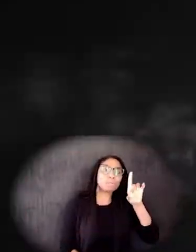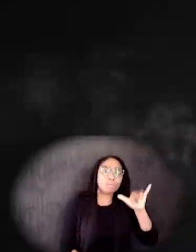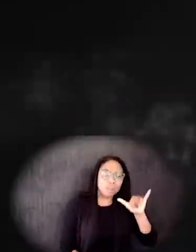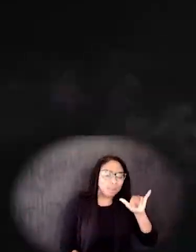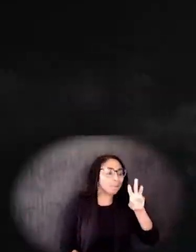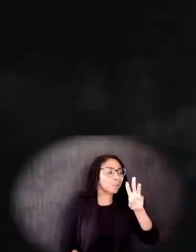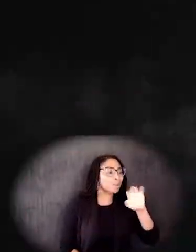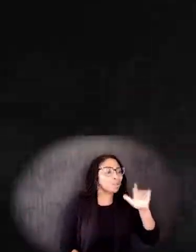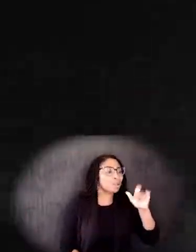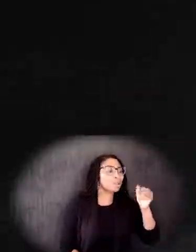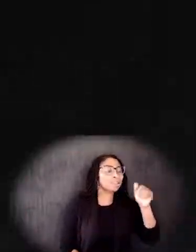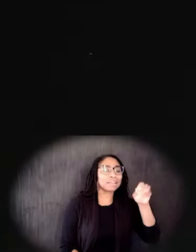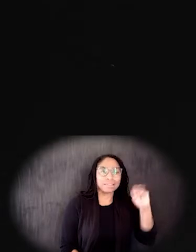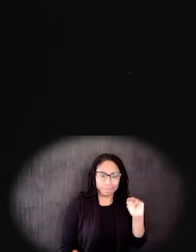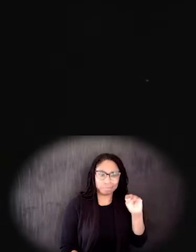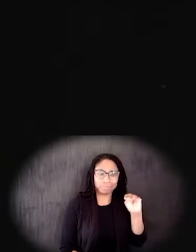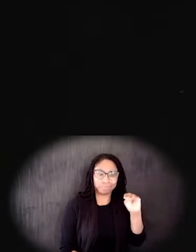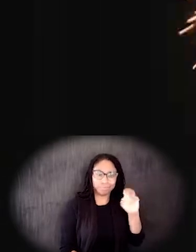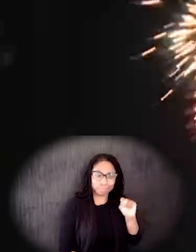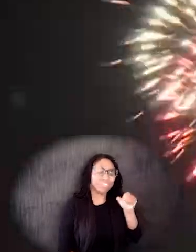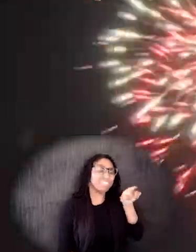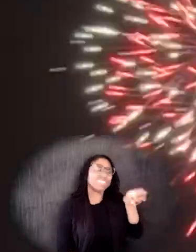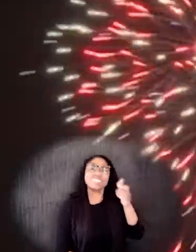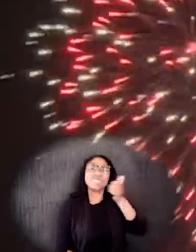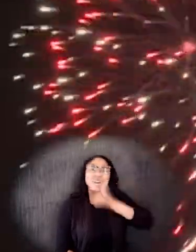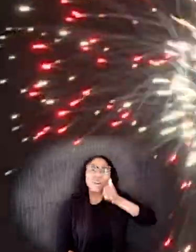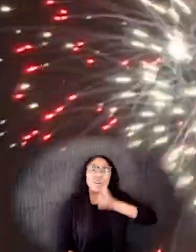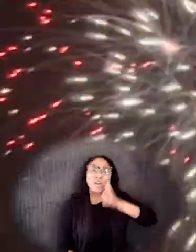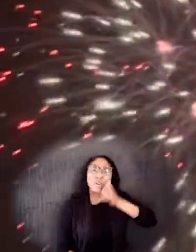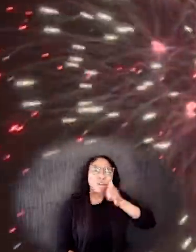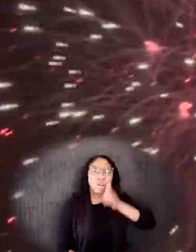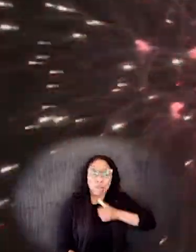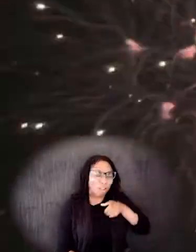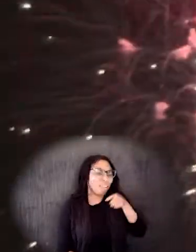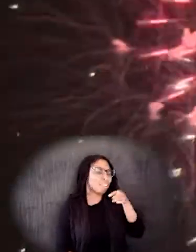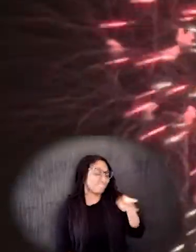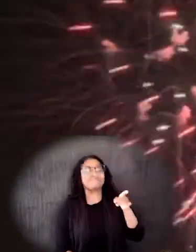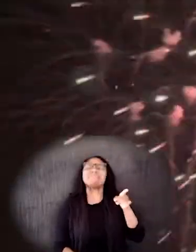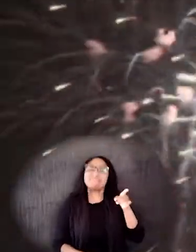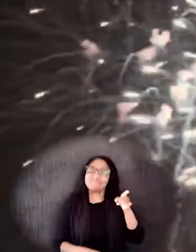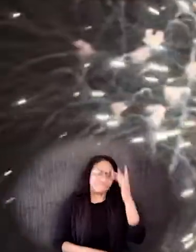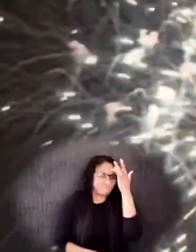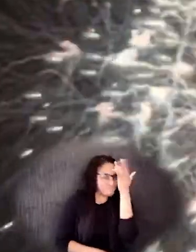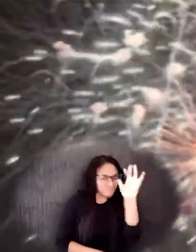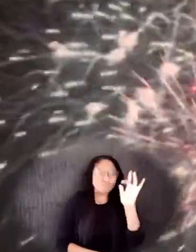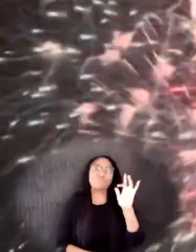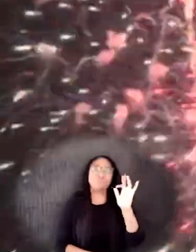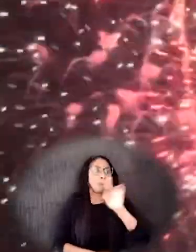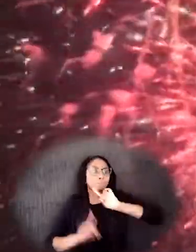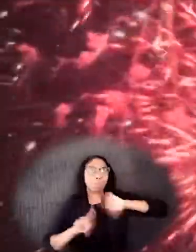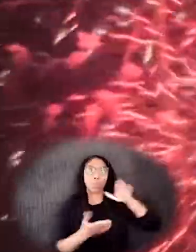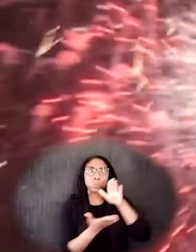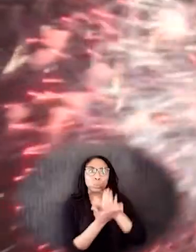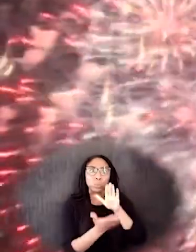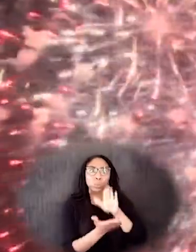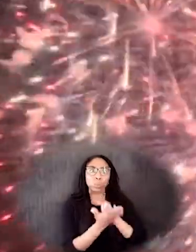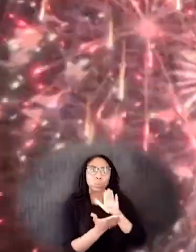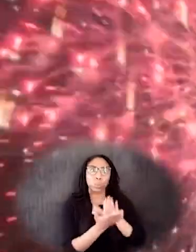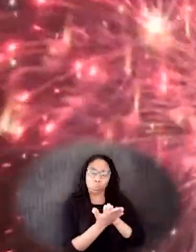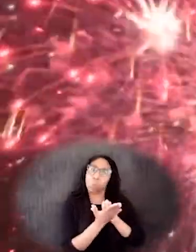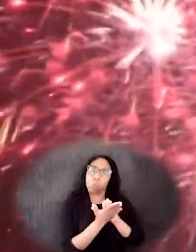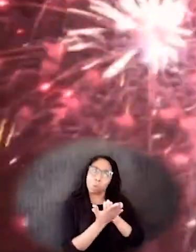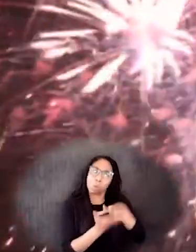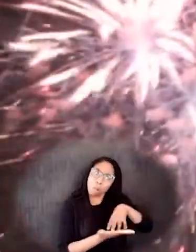who is a young and bright girl. However, as she goes to school, she learns the great importance